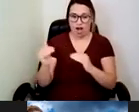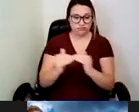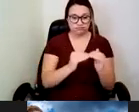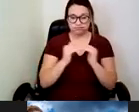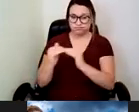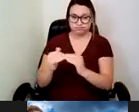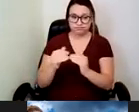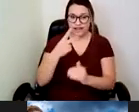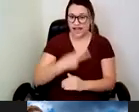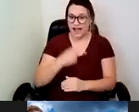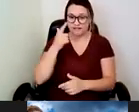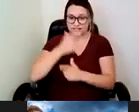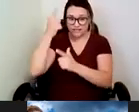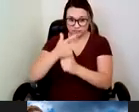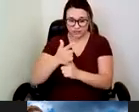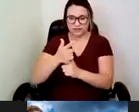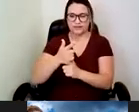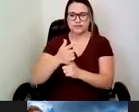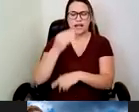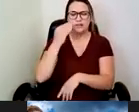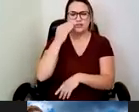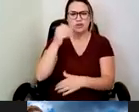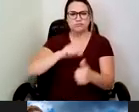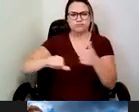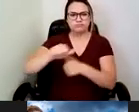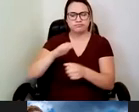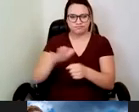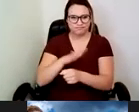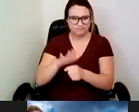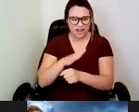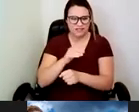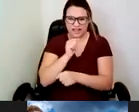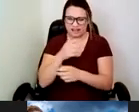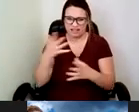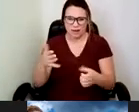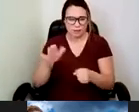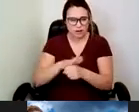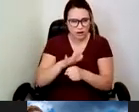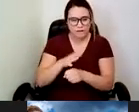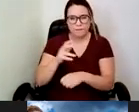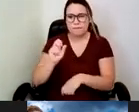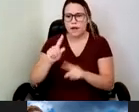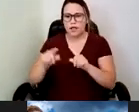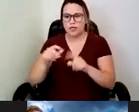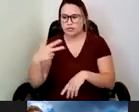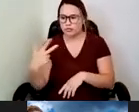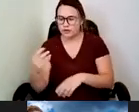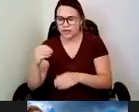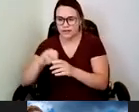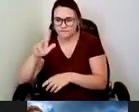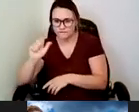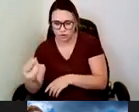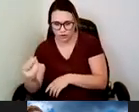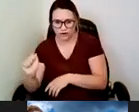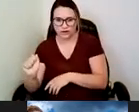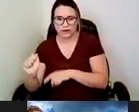siblings, and they knew each other enough, not much, but enough. And the 3 in Florida I had to call, and they all abstained. They knew they